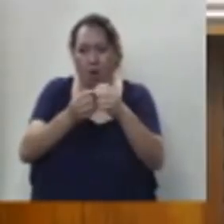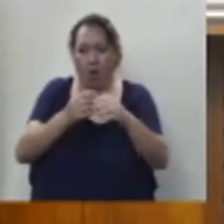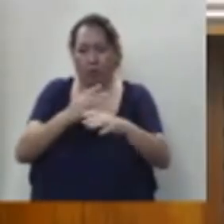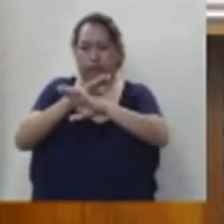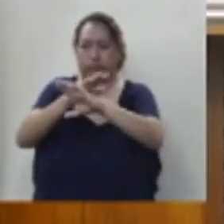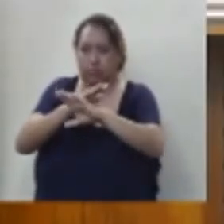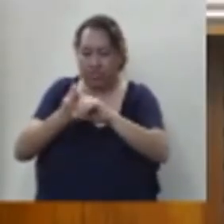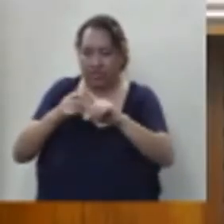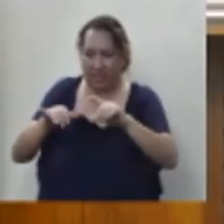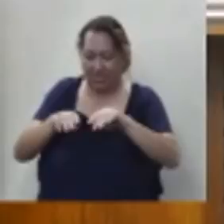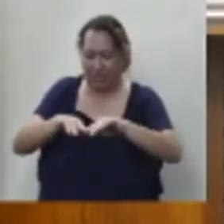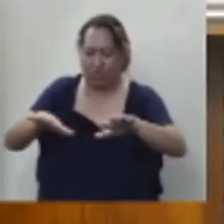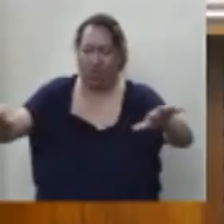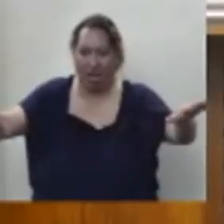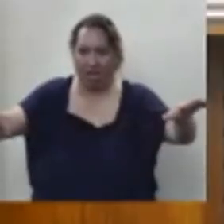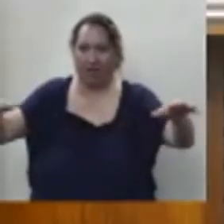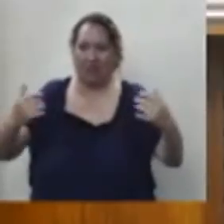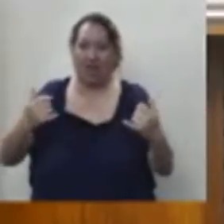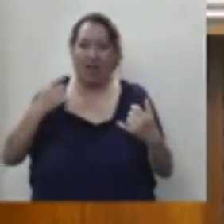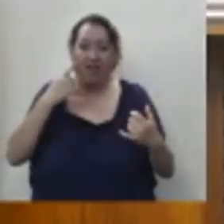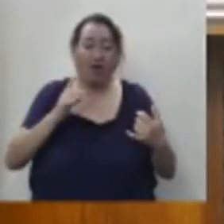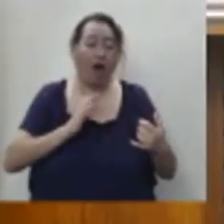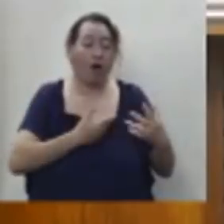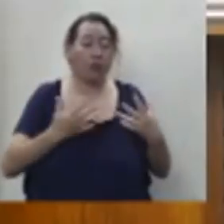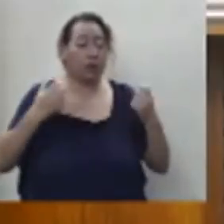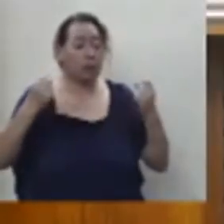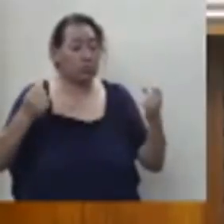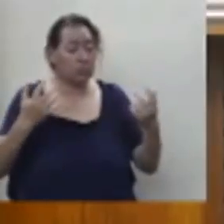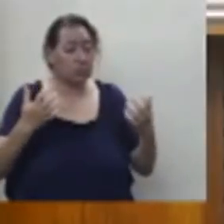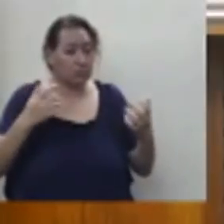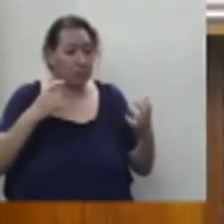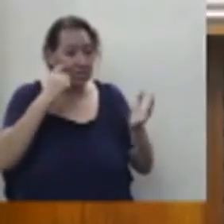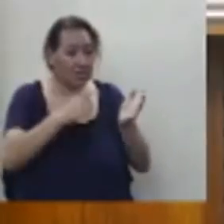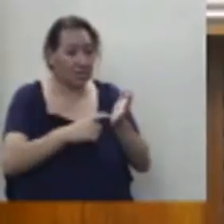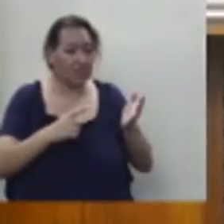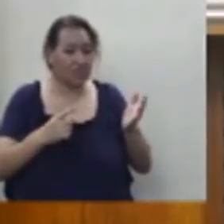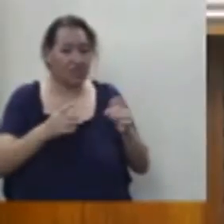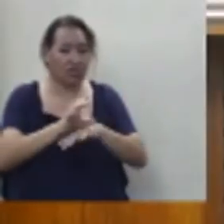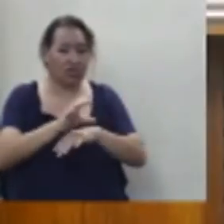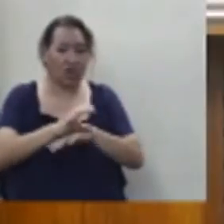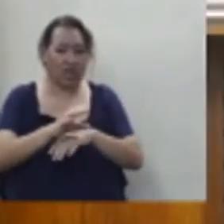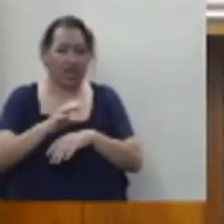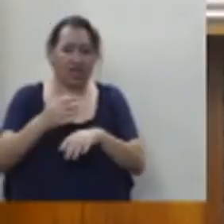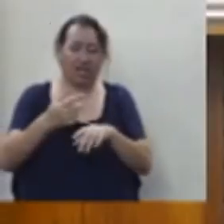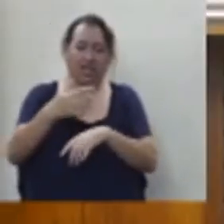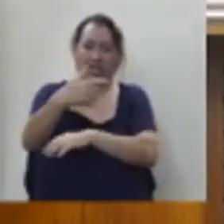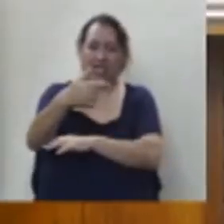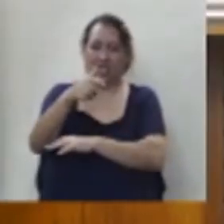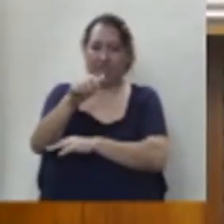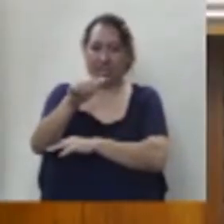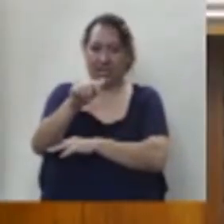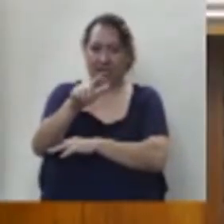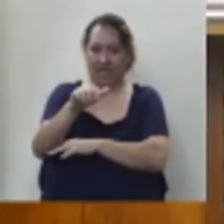today's COVID hero, I want to acknowledge the Iglesia Ni Cristo Church. Earlier this month,